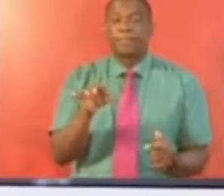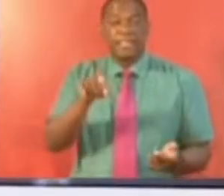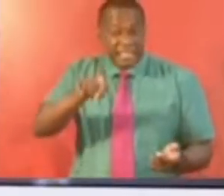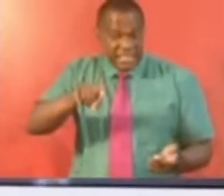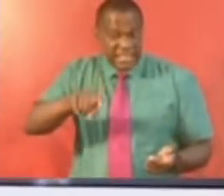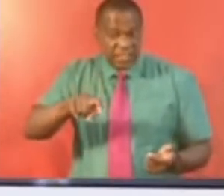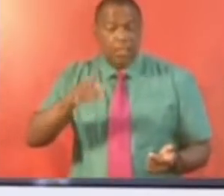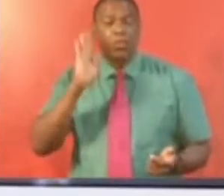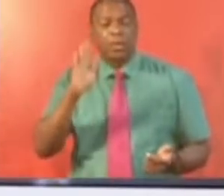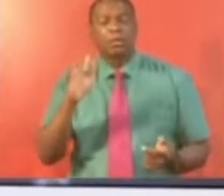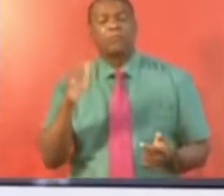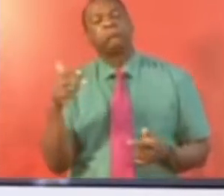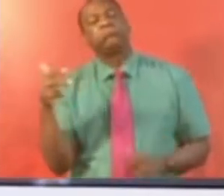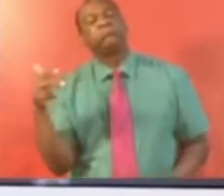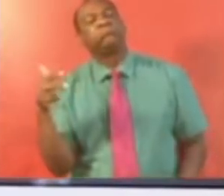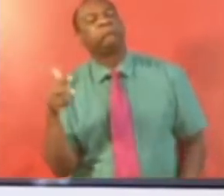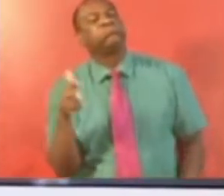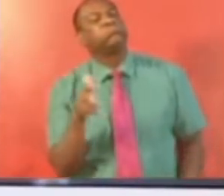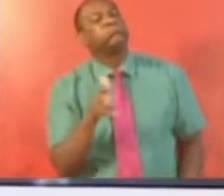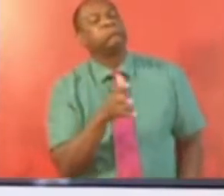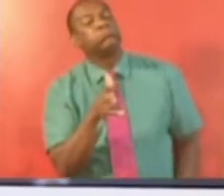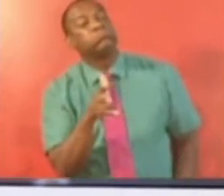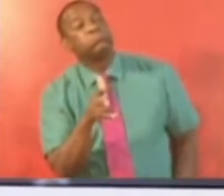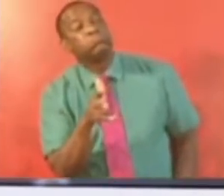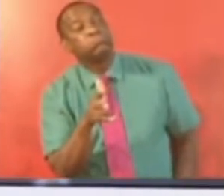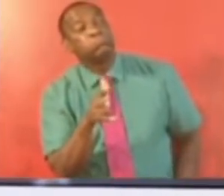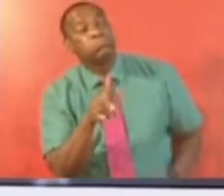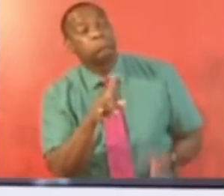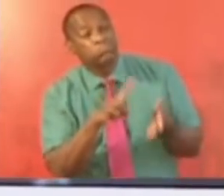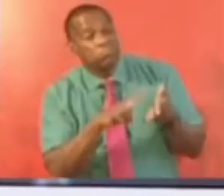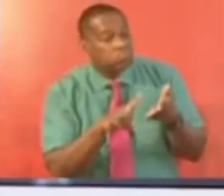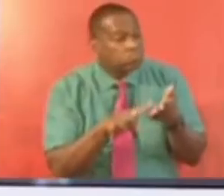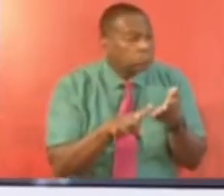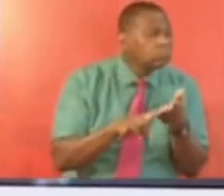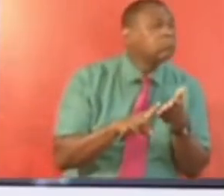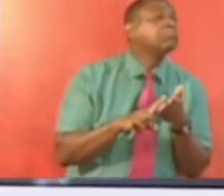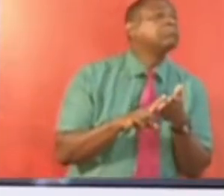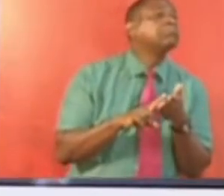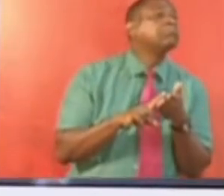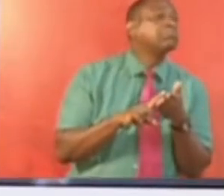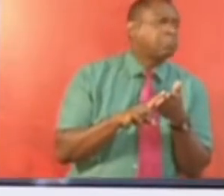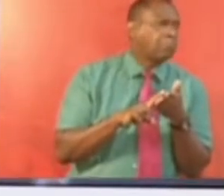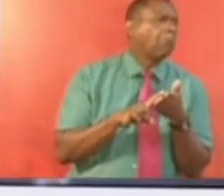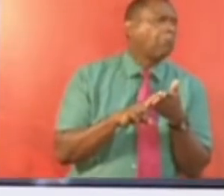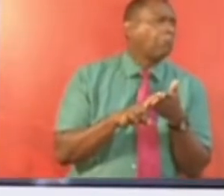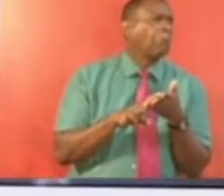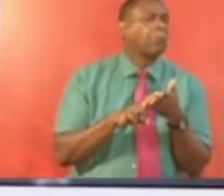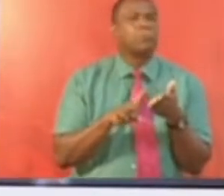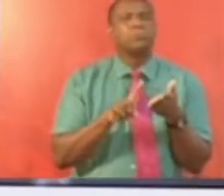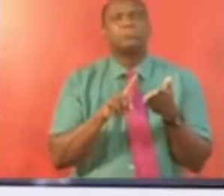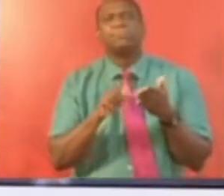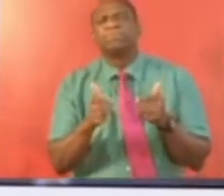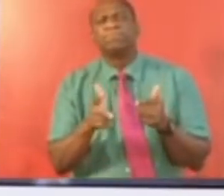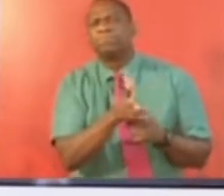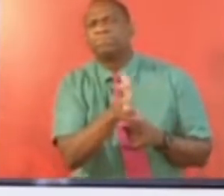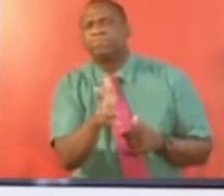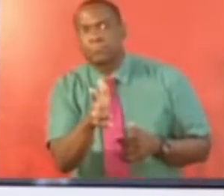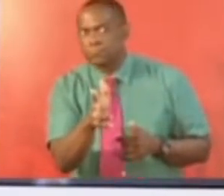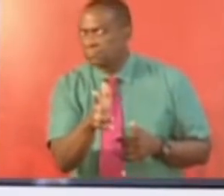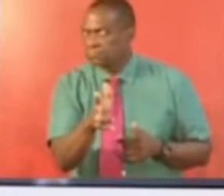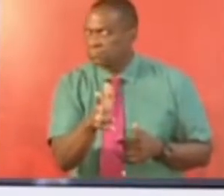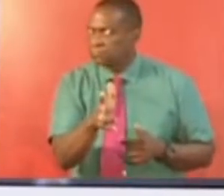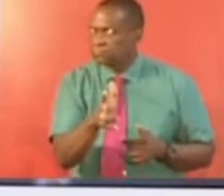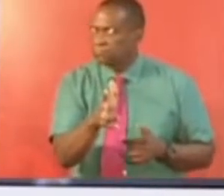relates to the Quarantine Act. But most importantly, in terms of the home quarantine, what it has allowed us to do is free up the space at Couva Health